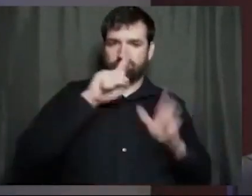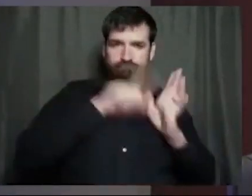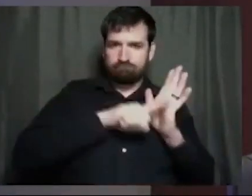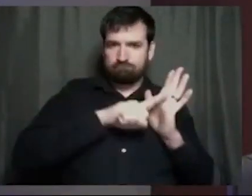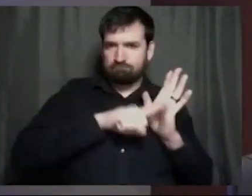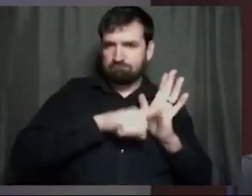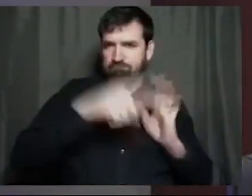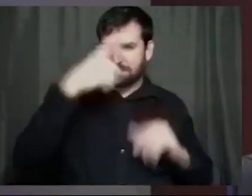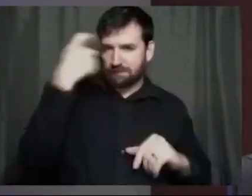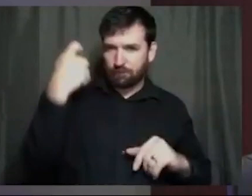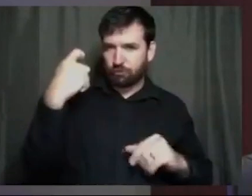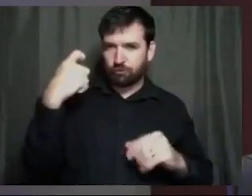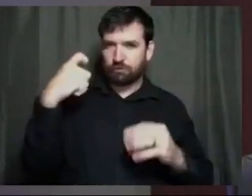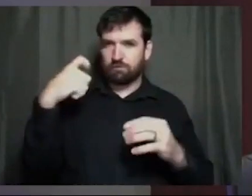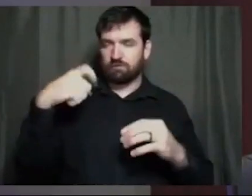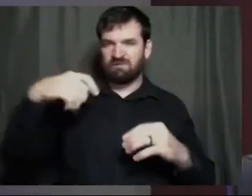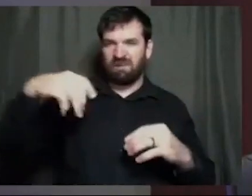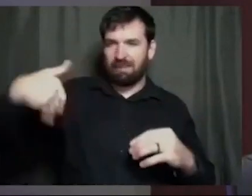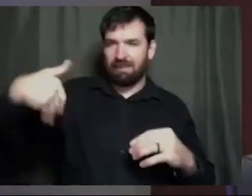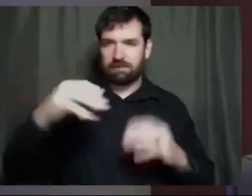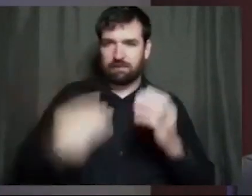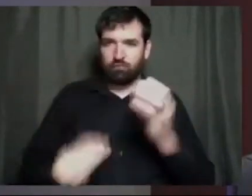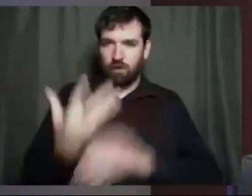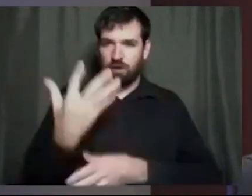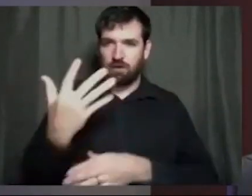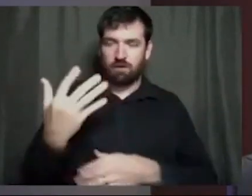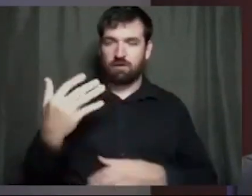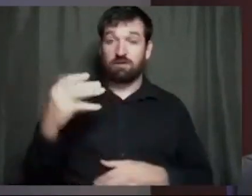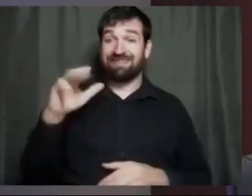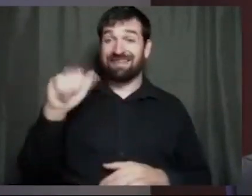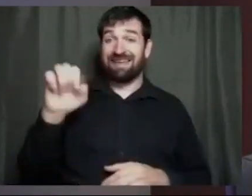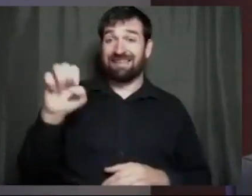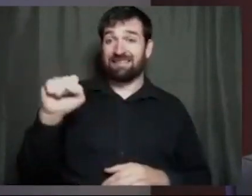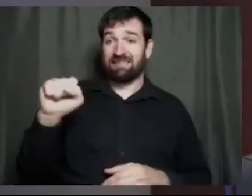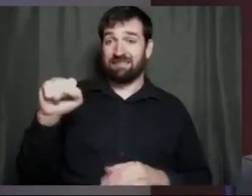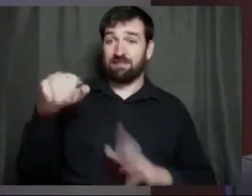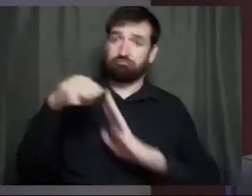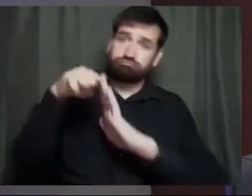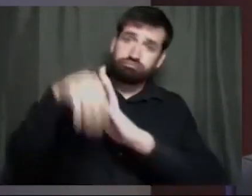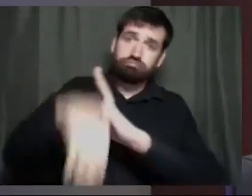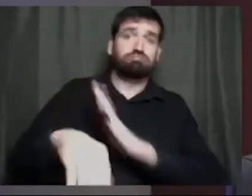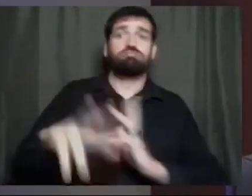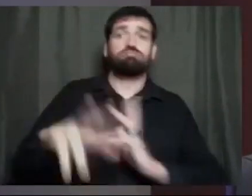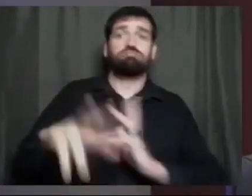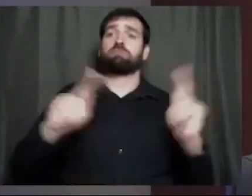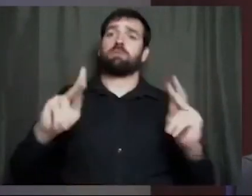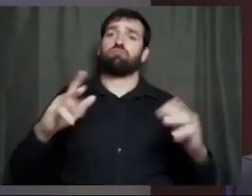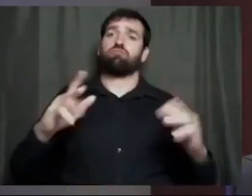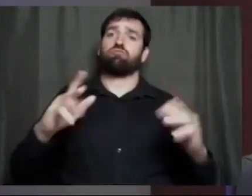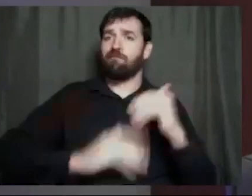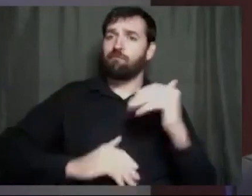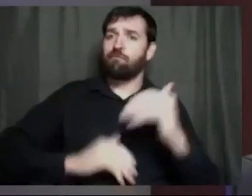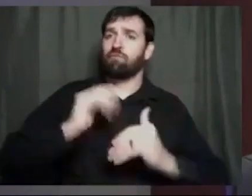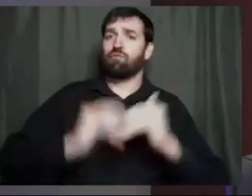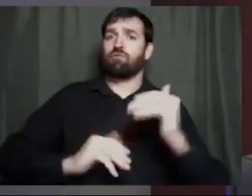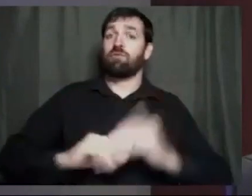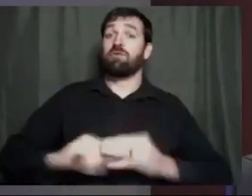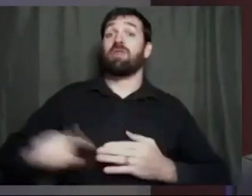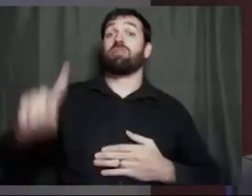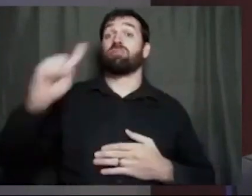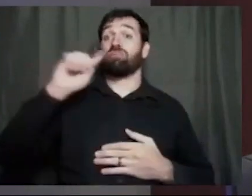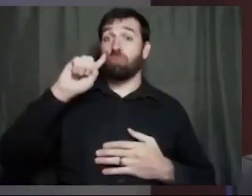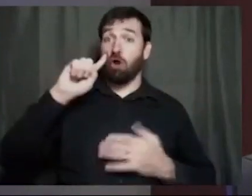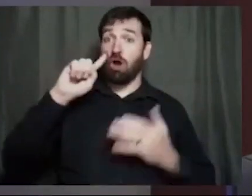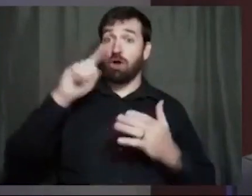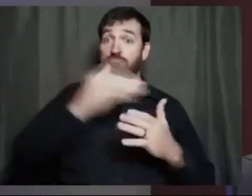spring, we saw a huge decline in cases. People got more comfortable with where we were. We thought we were on the back end of this. People